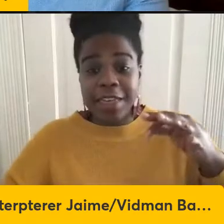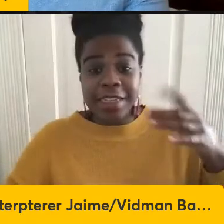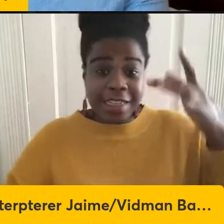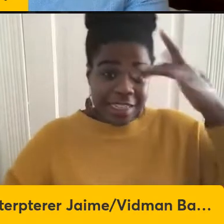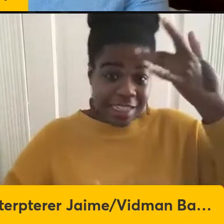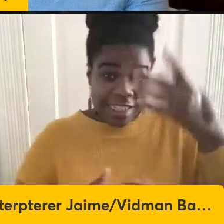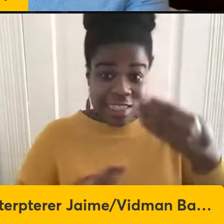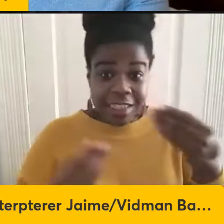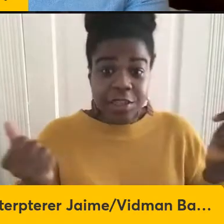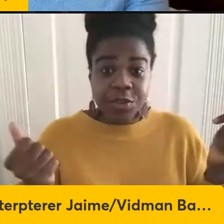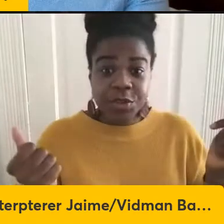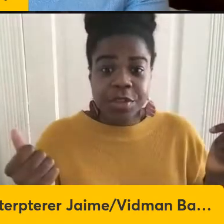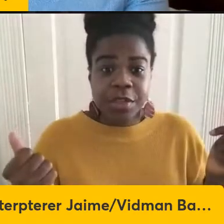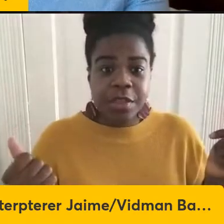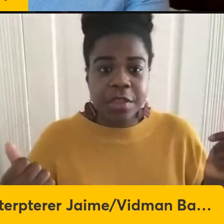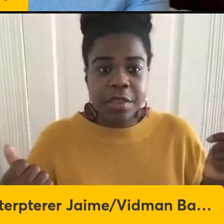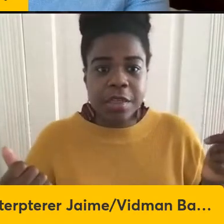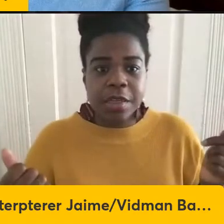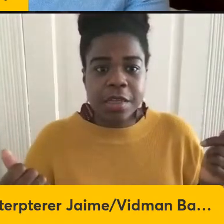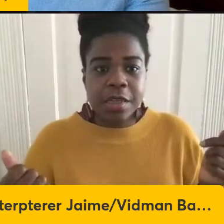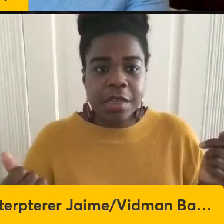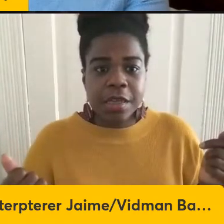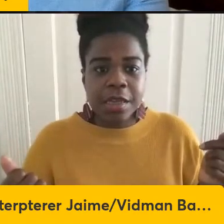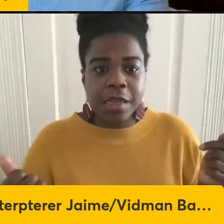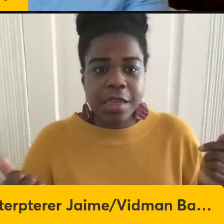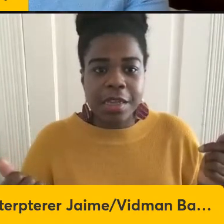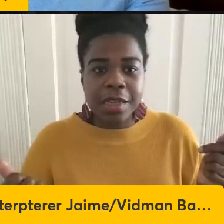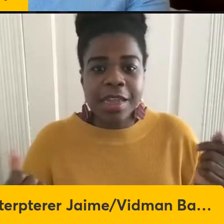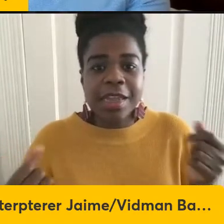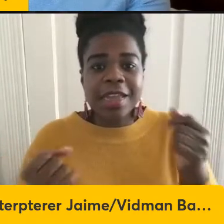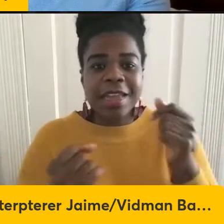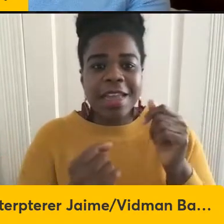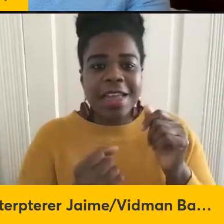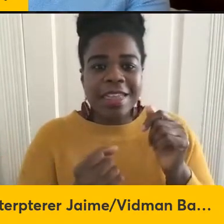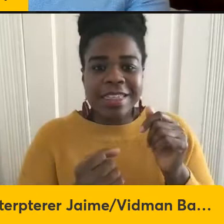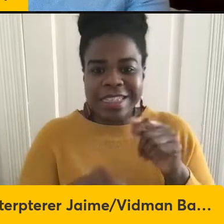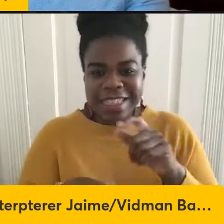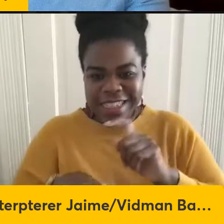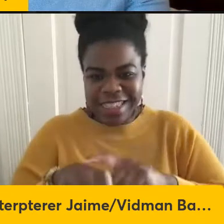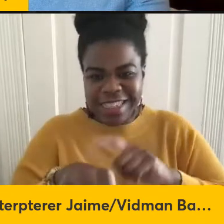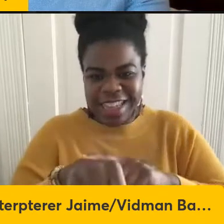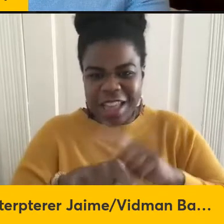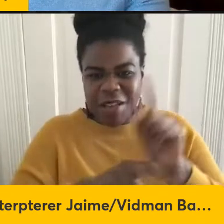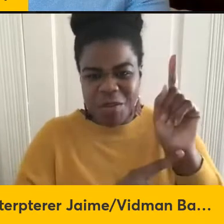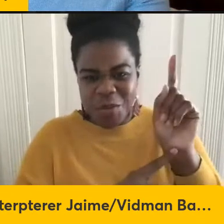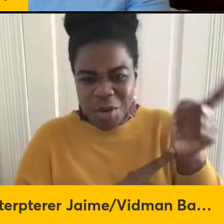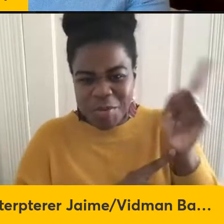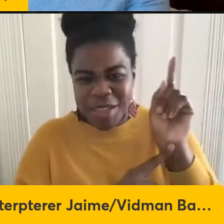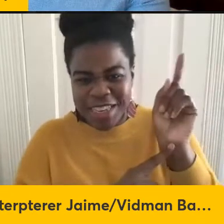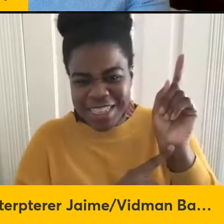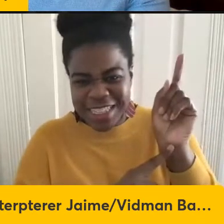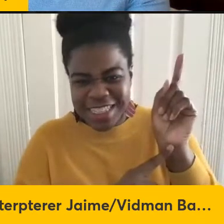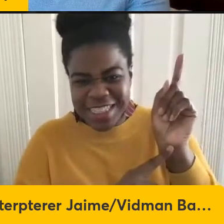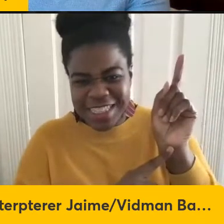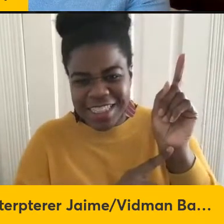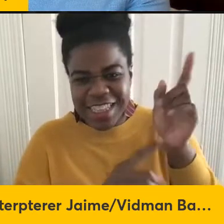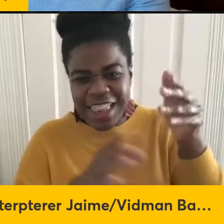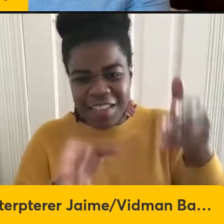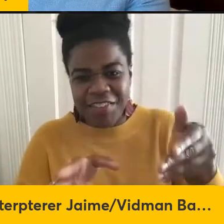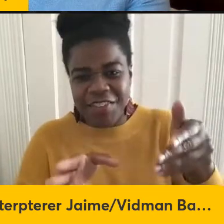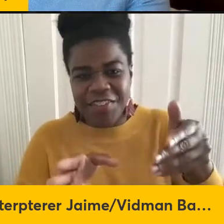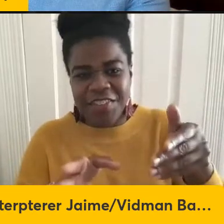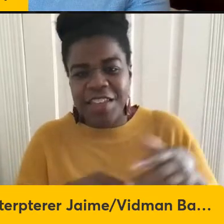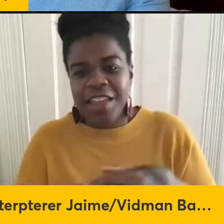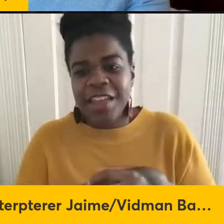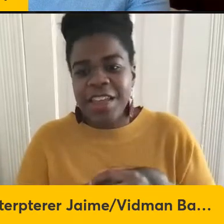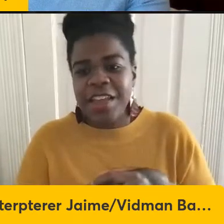progress. We are about at the last minute of this, and so I